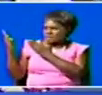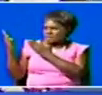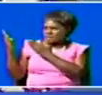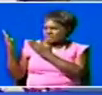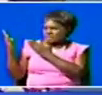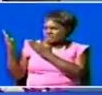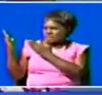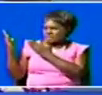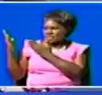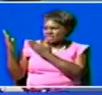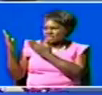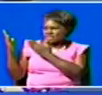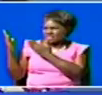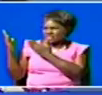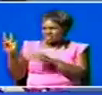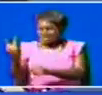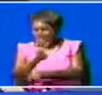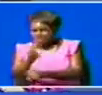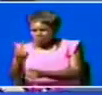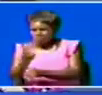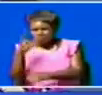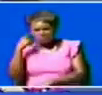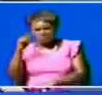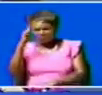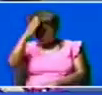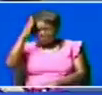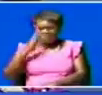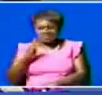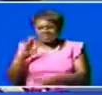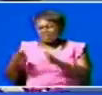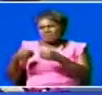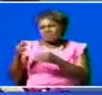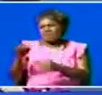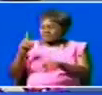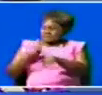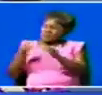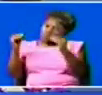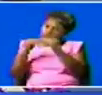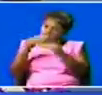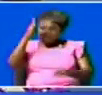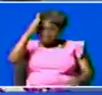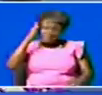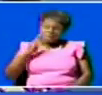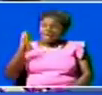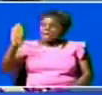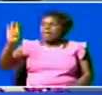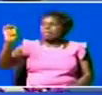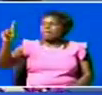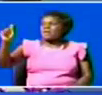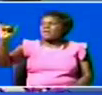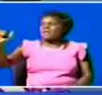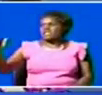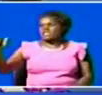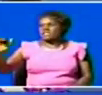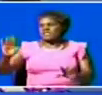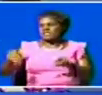Betty. I think you have to look for her. No, we'll give it to you. Uh-huh. When you meet her, please okay. give it to her. It's from Texas